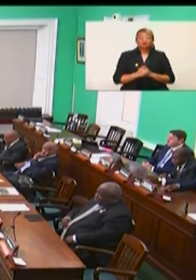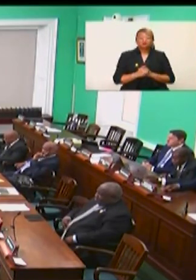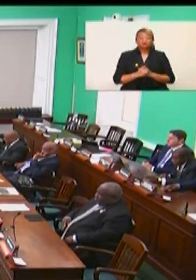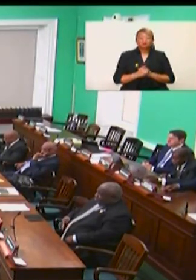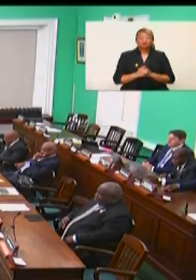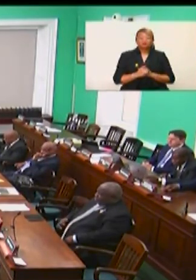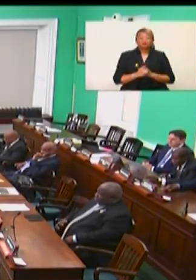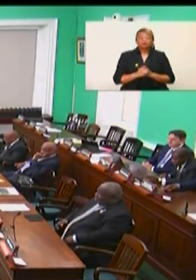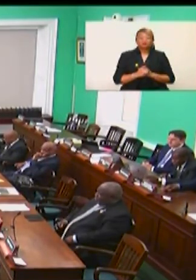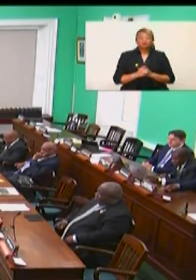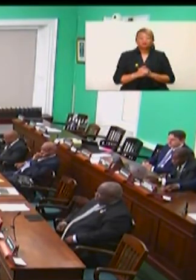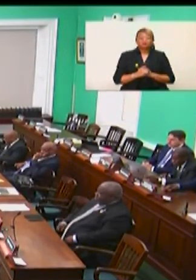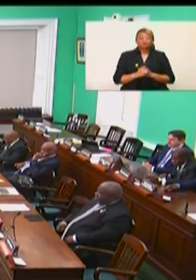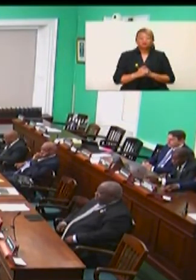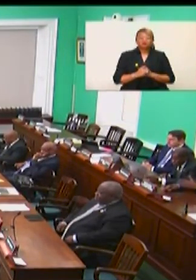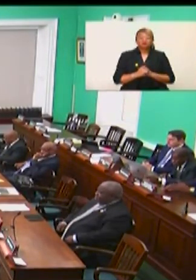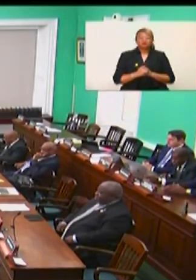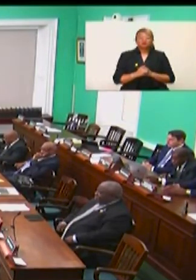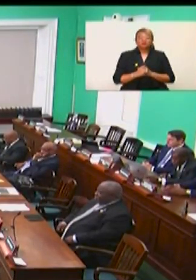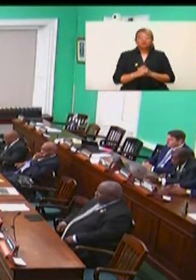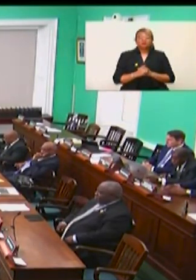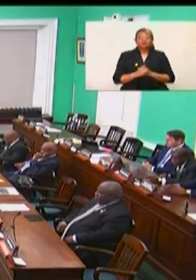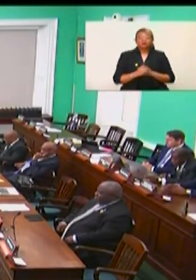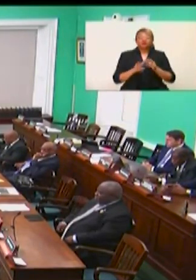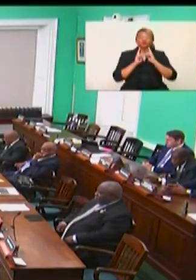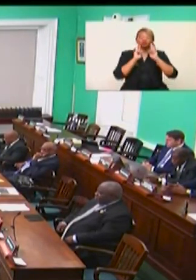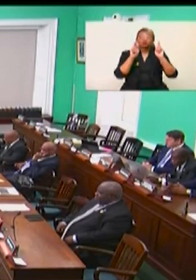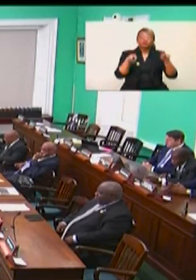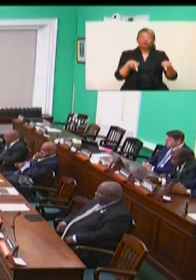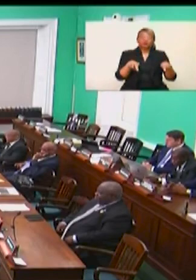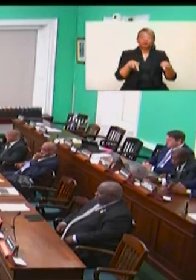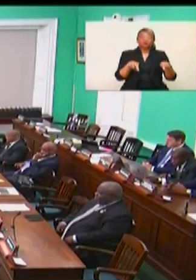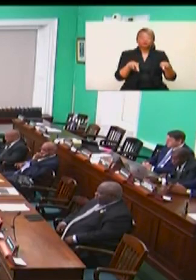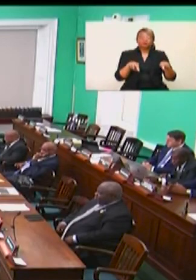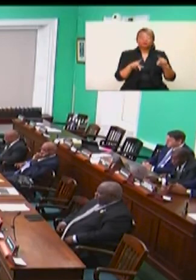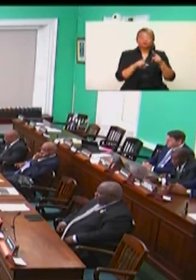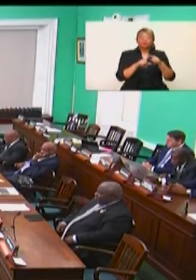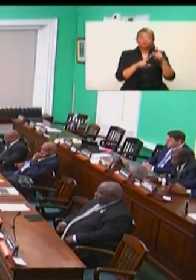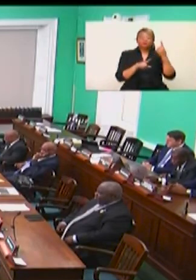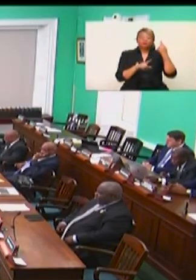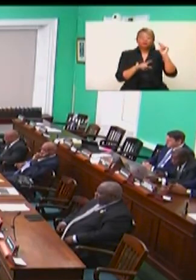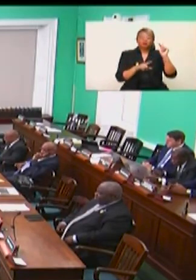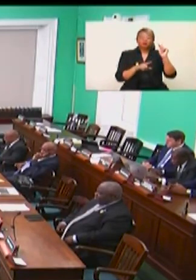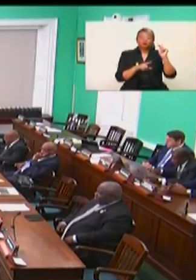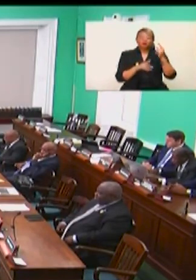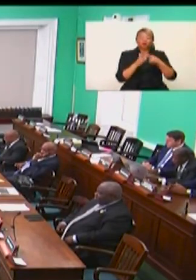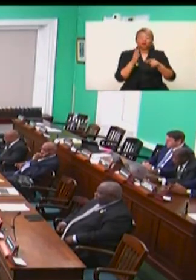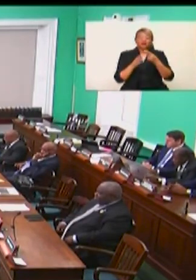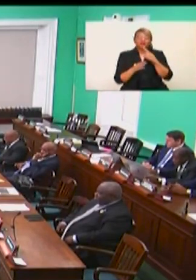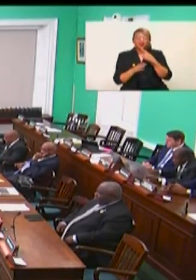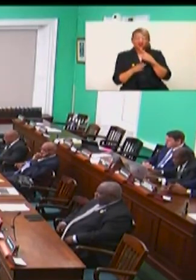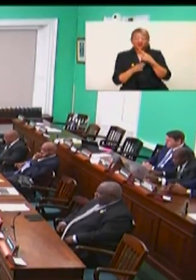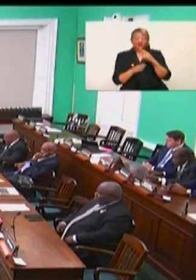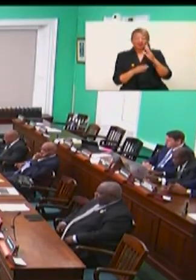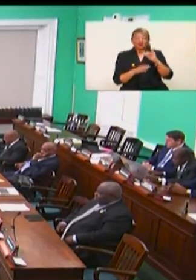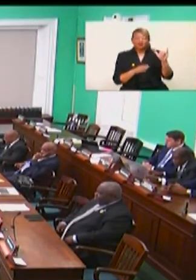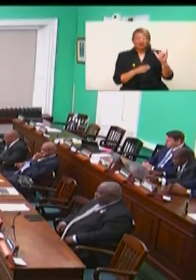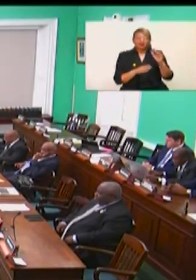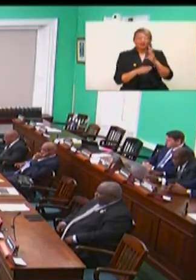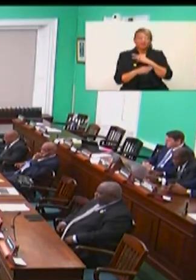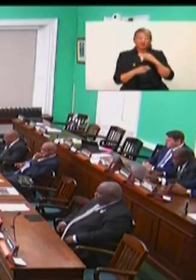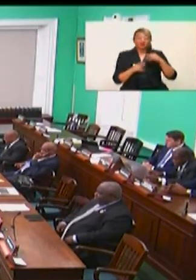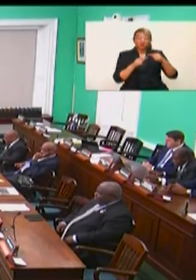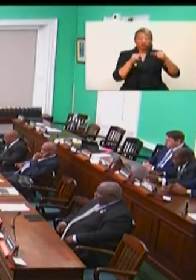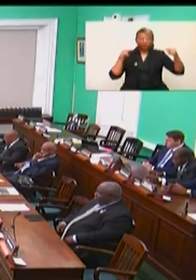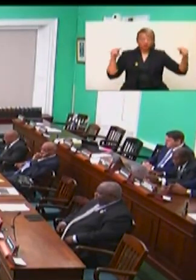Madam Speaker, just in response to the utterances by members